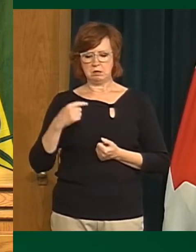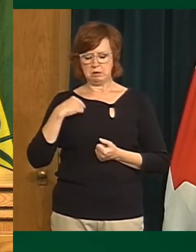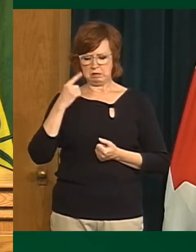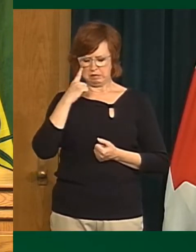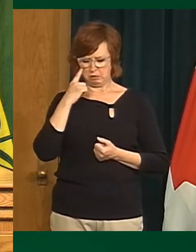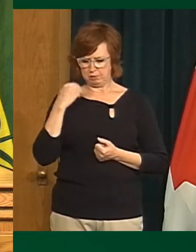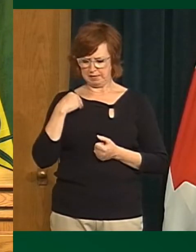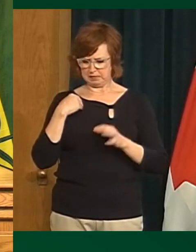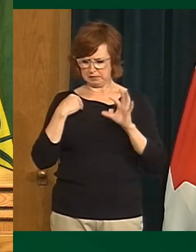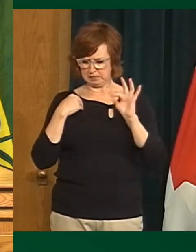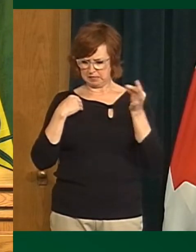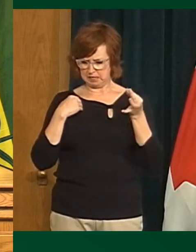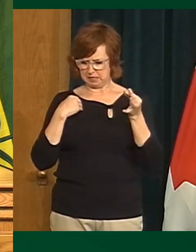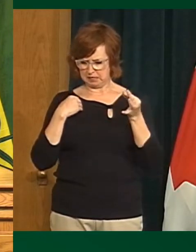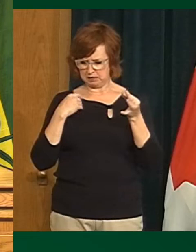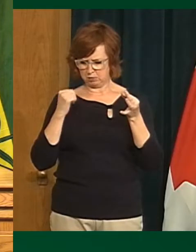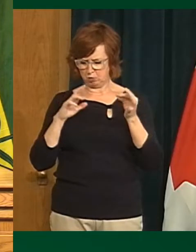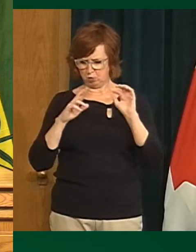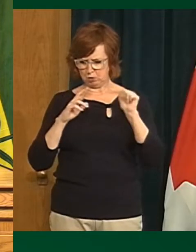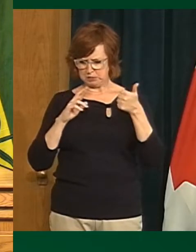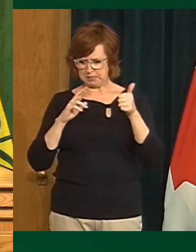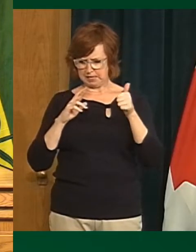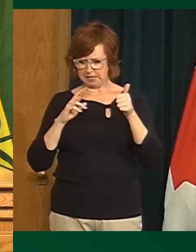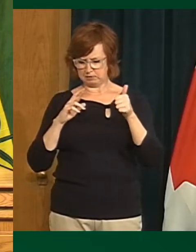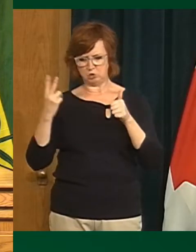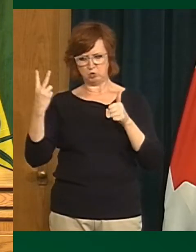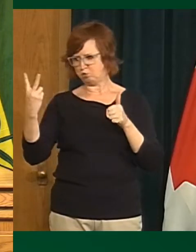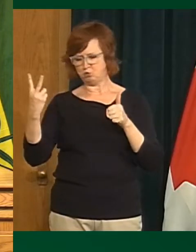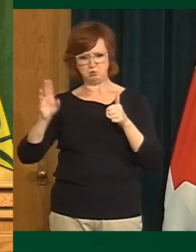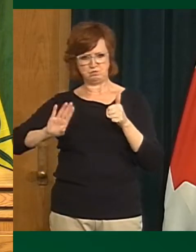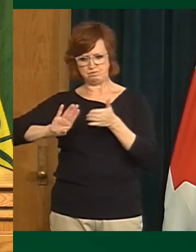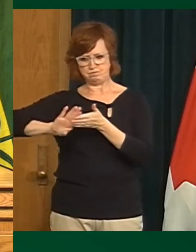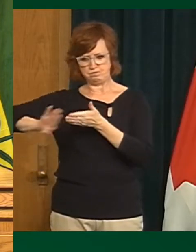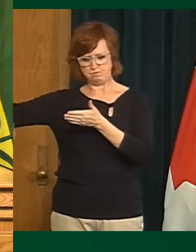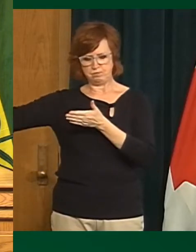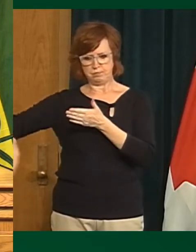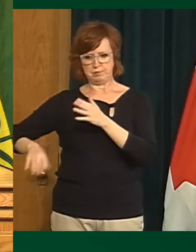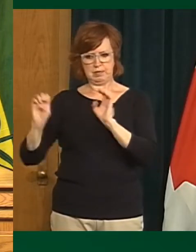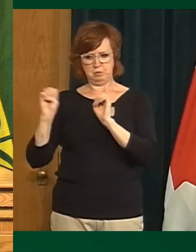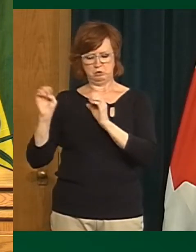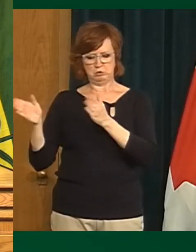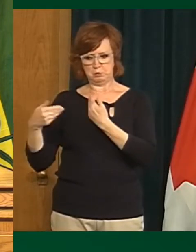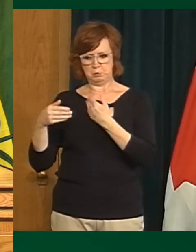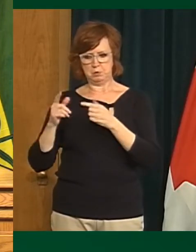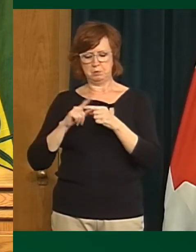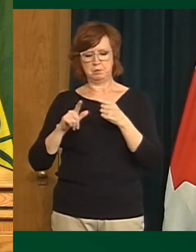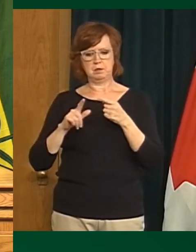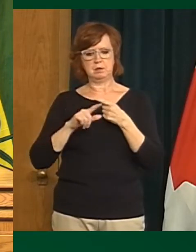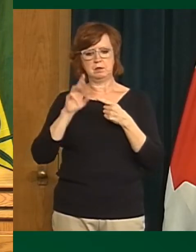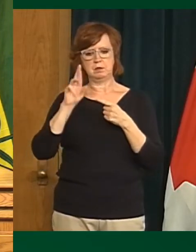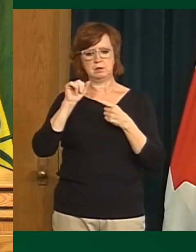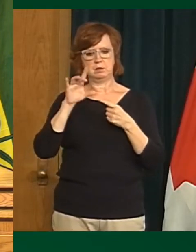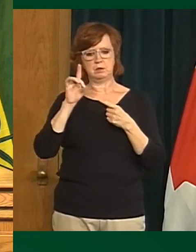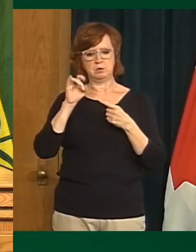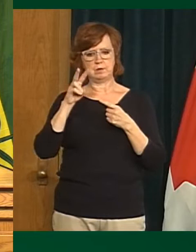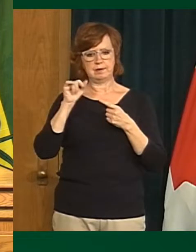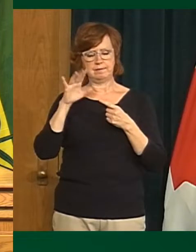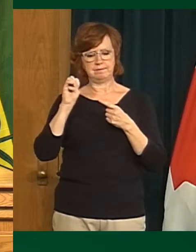with ER services. 2 were not, because those were 2 areas of the province, Broadview and Radville, where we have